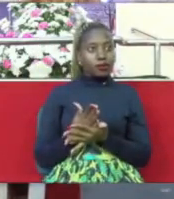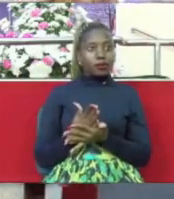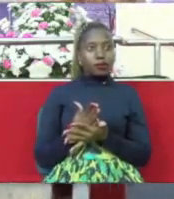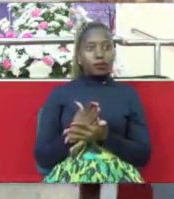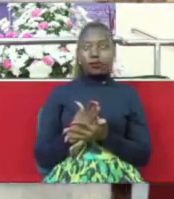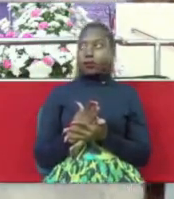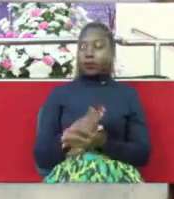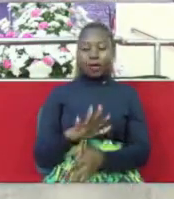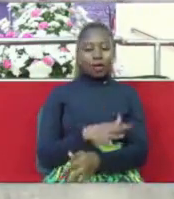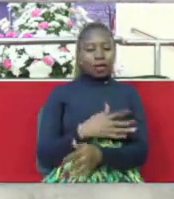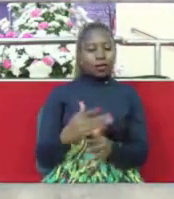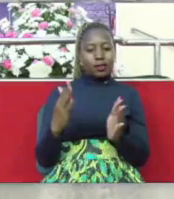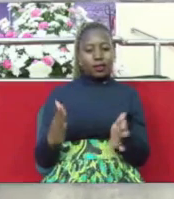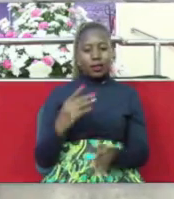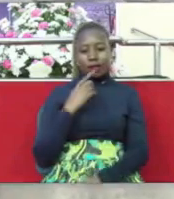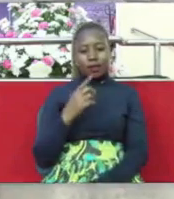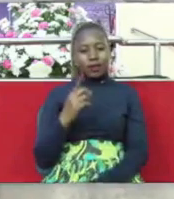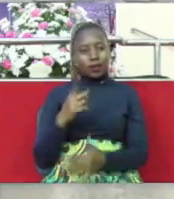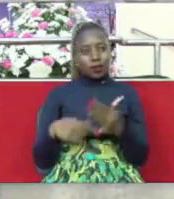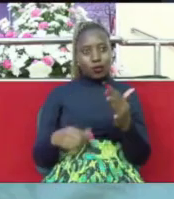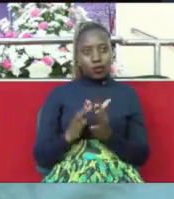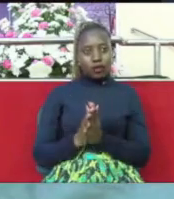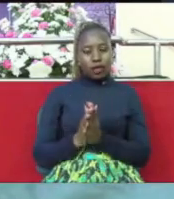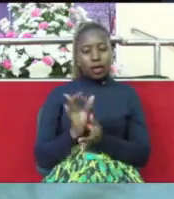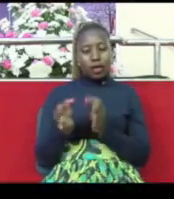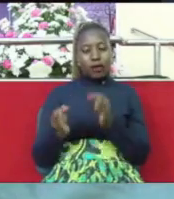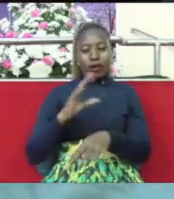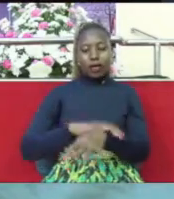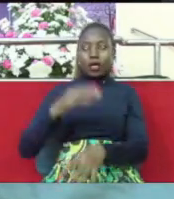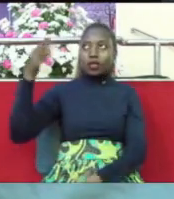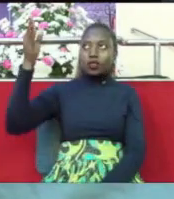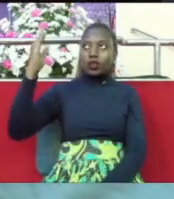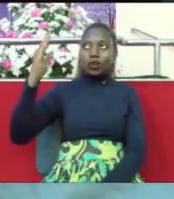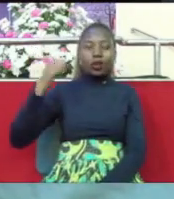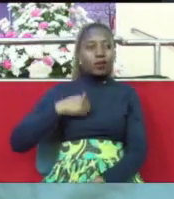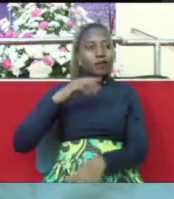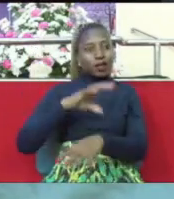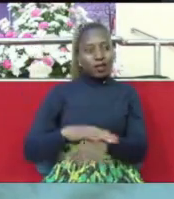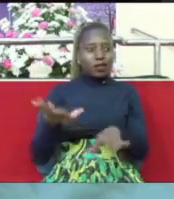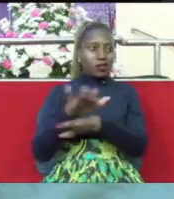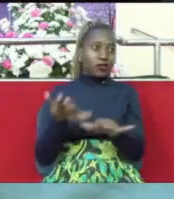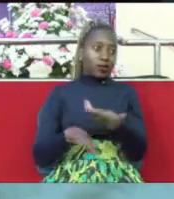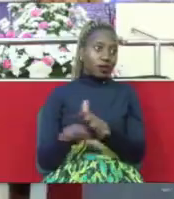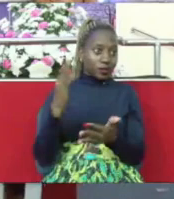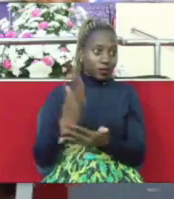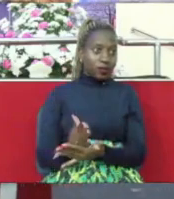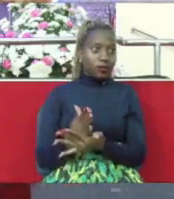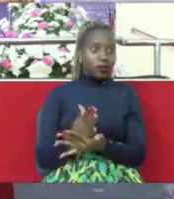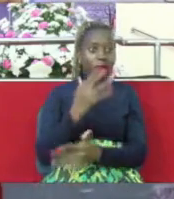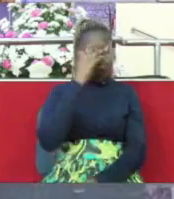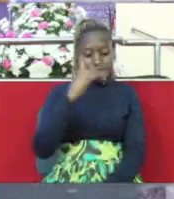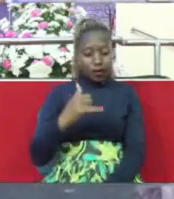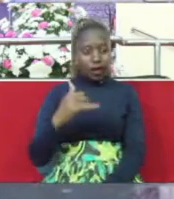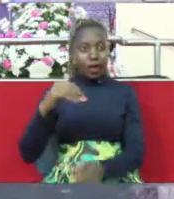once sang and said, wewe nikikupata ninapata vyote. Mwimbaji mmoja akasema nikikupata nimepata vyote. Because in him